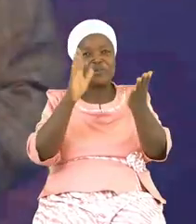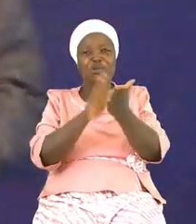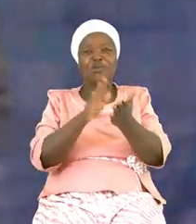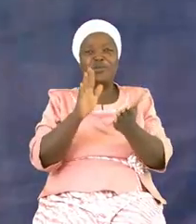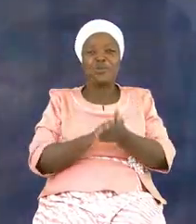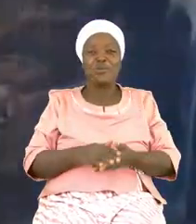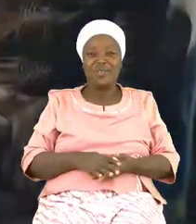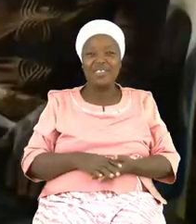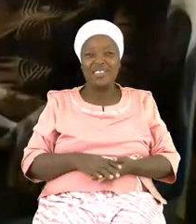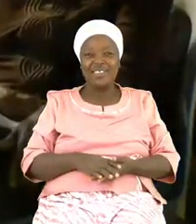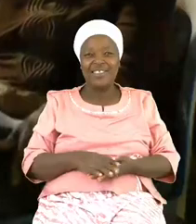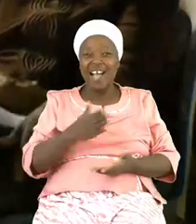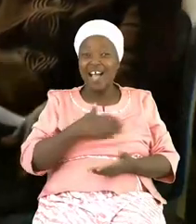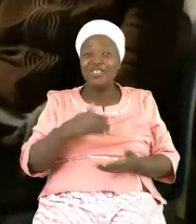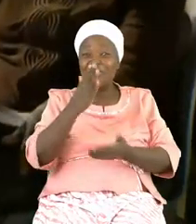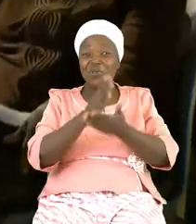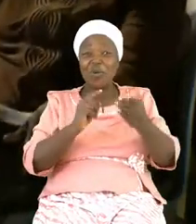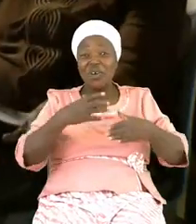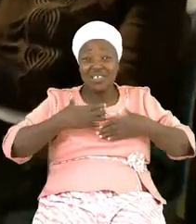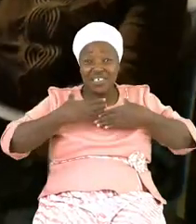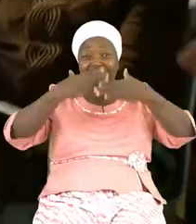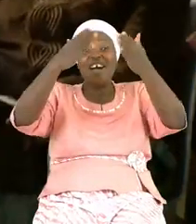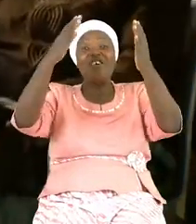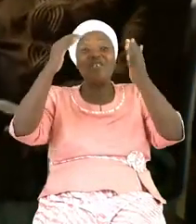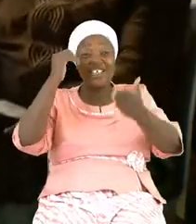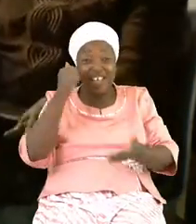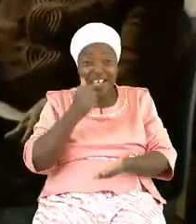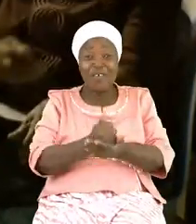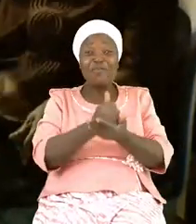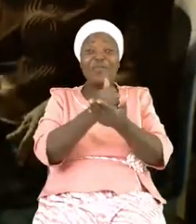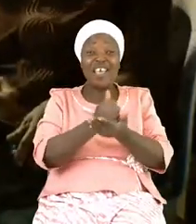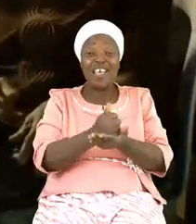And somebody shout amen.